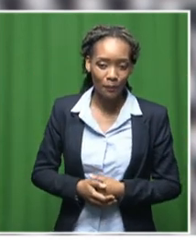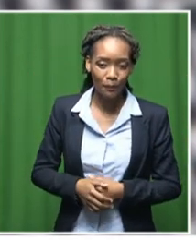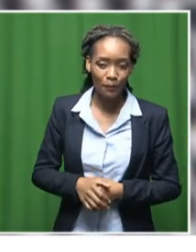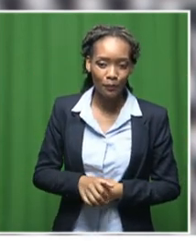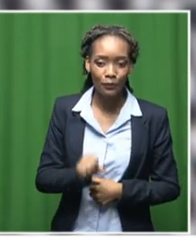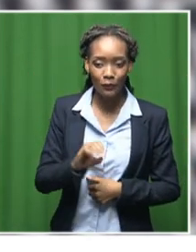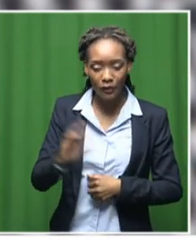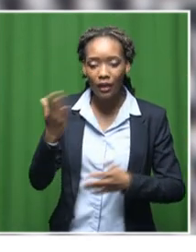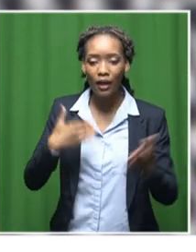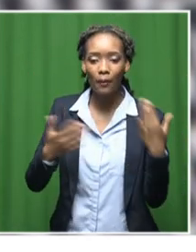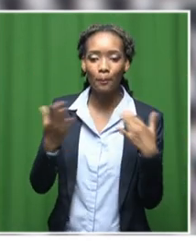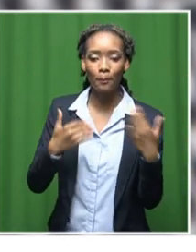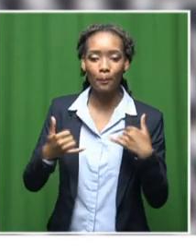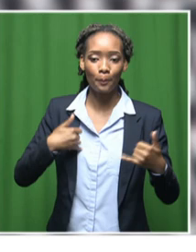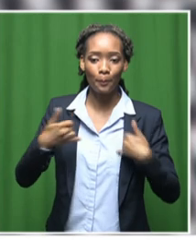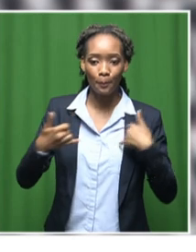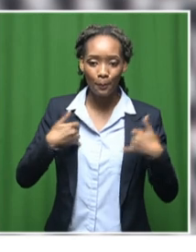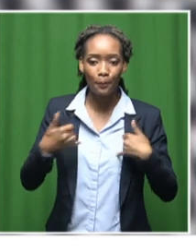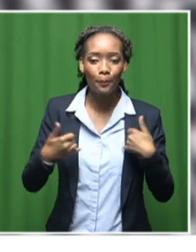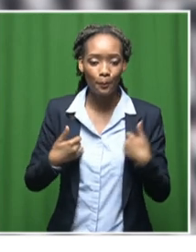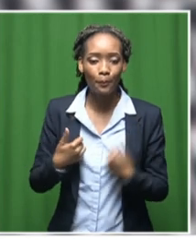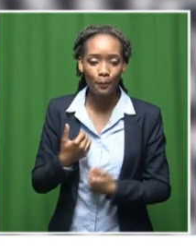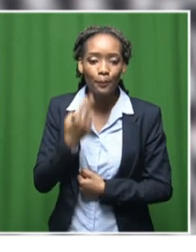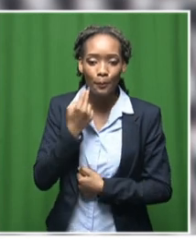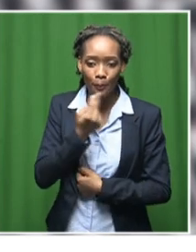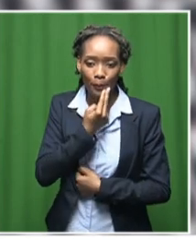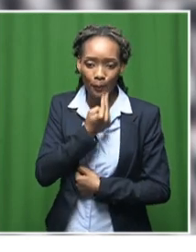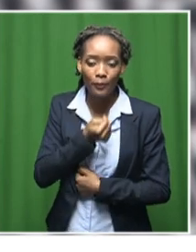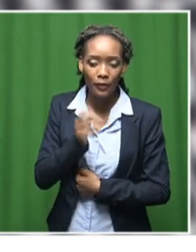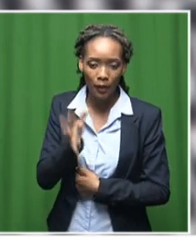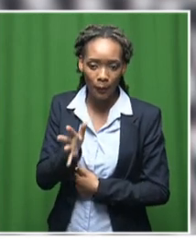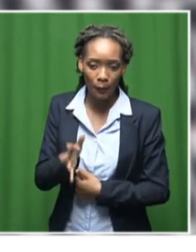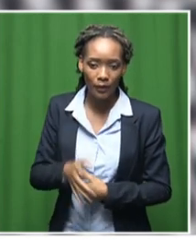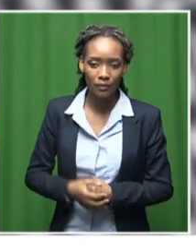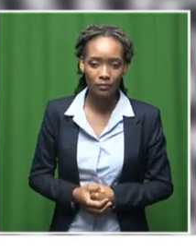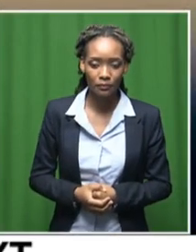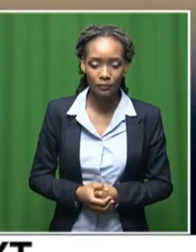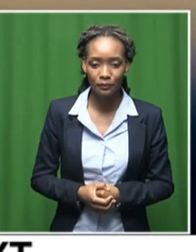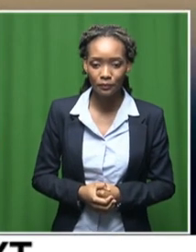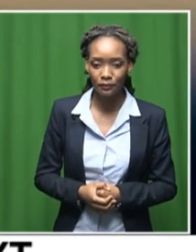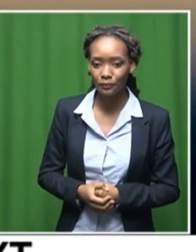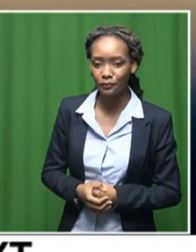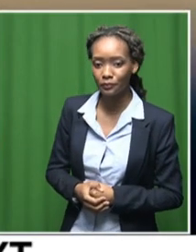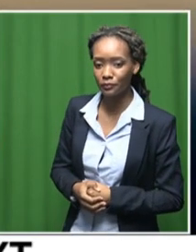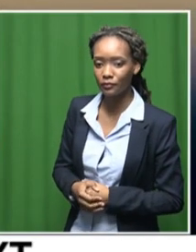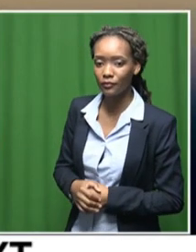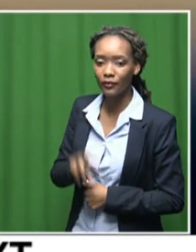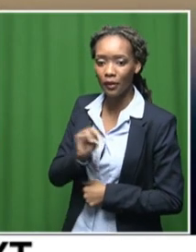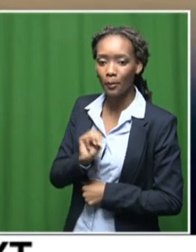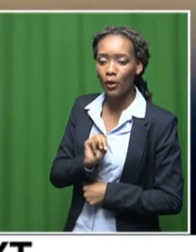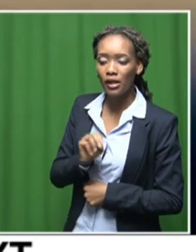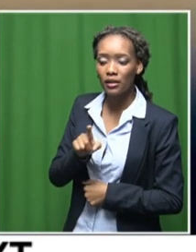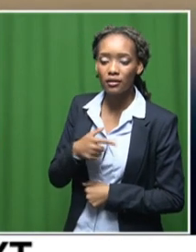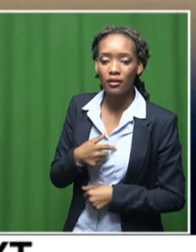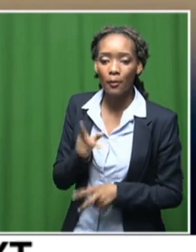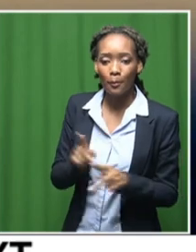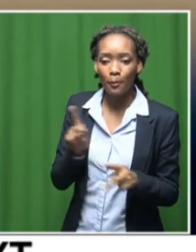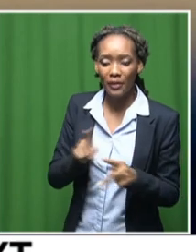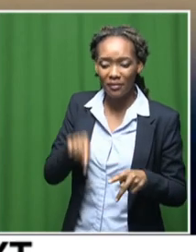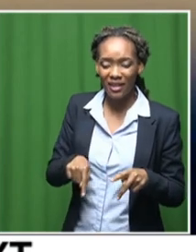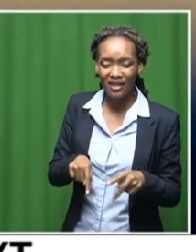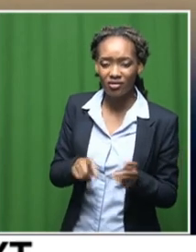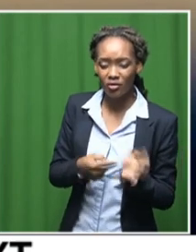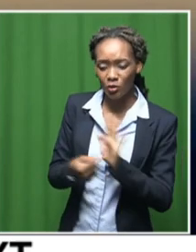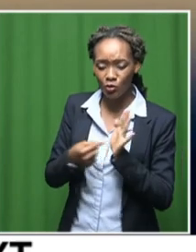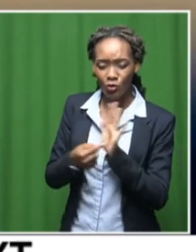and enjoy the show, and it's quite nice to sit back and just have a laugh. Yeah. Maurice, what does preparation for the show